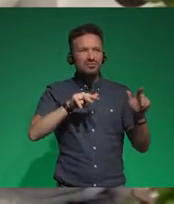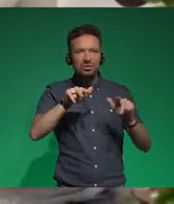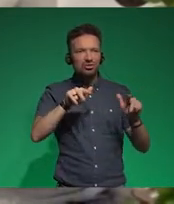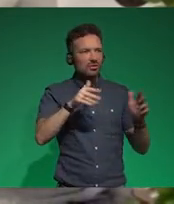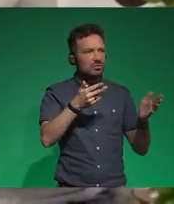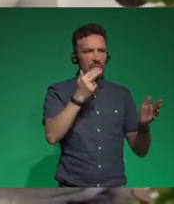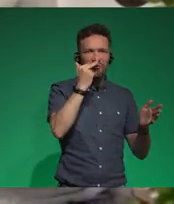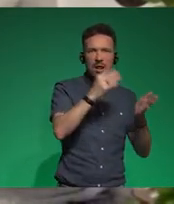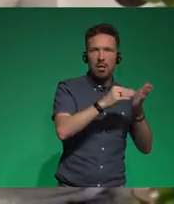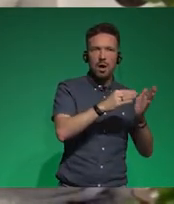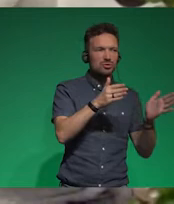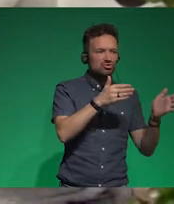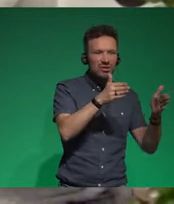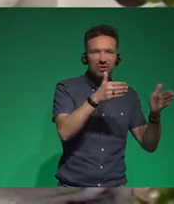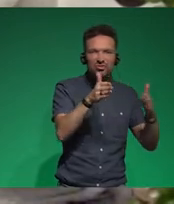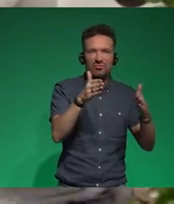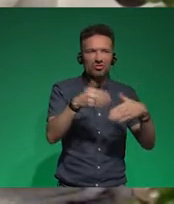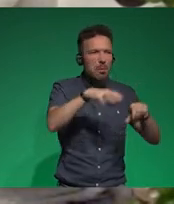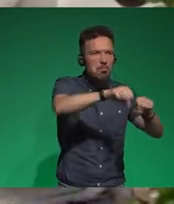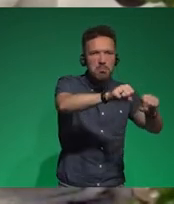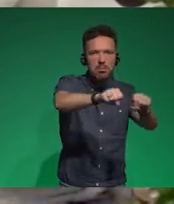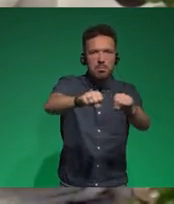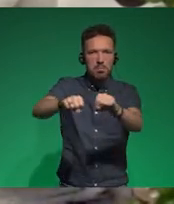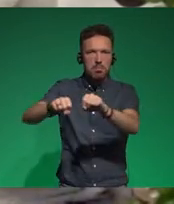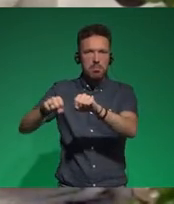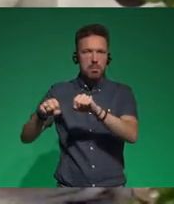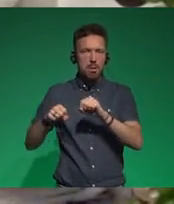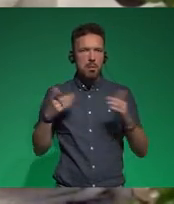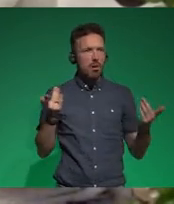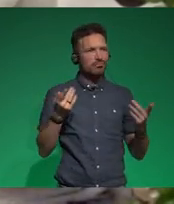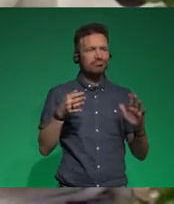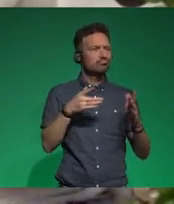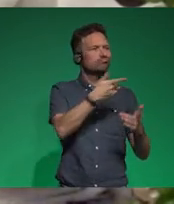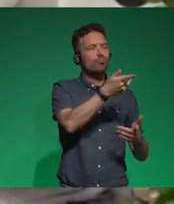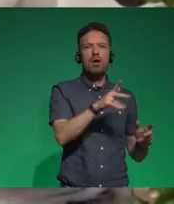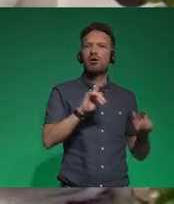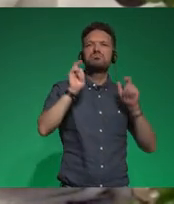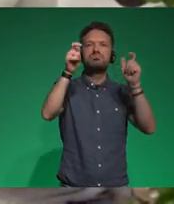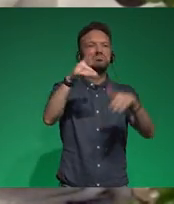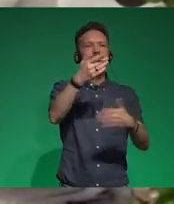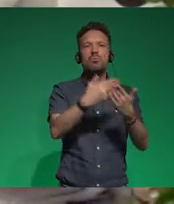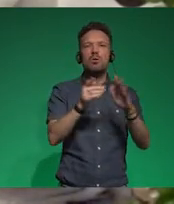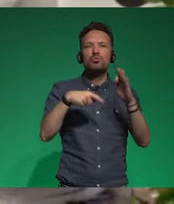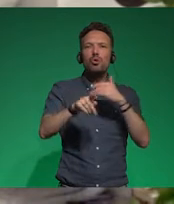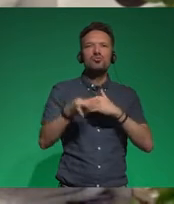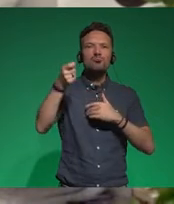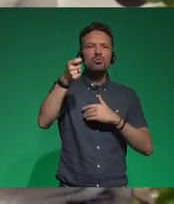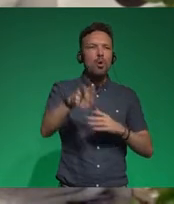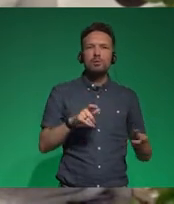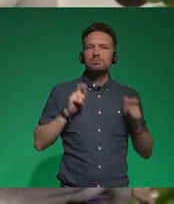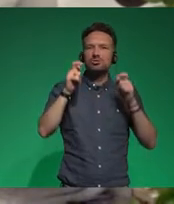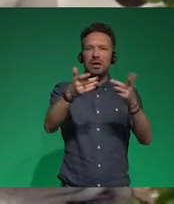investors and corporations. So many of these stories would relate to that issue